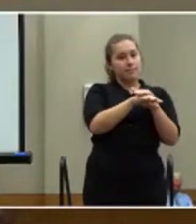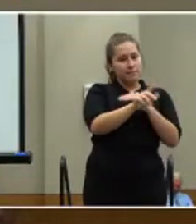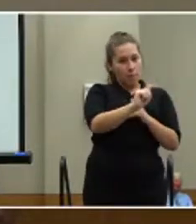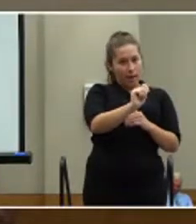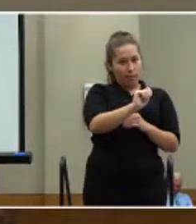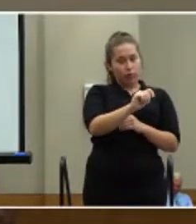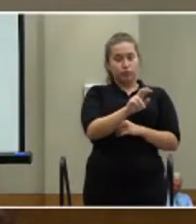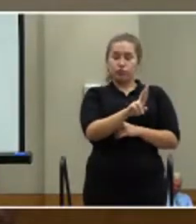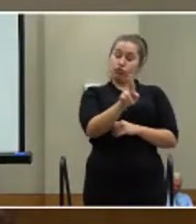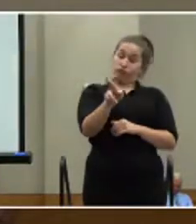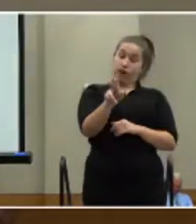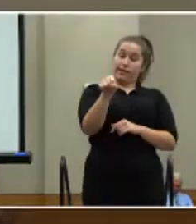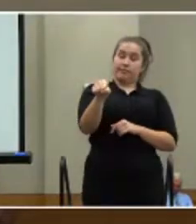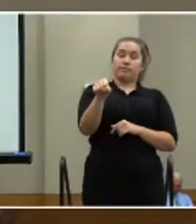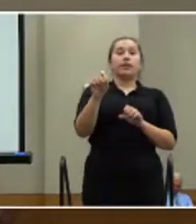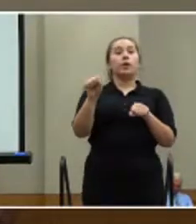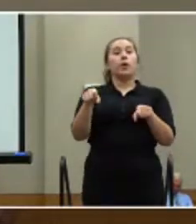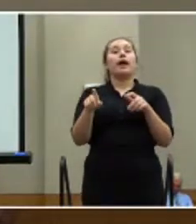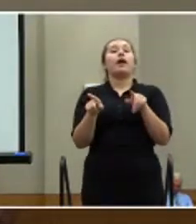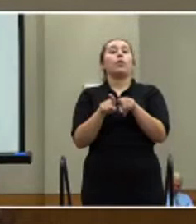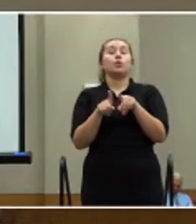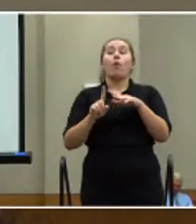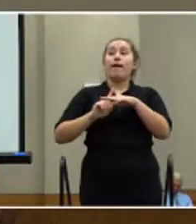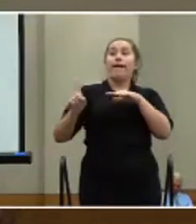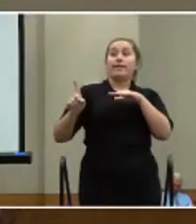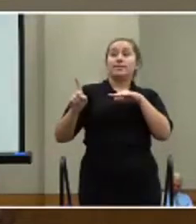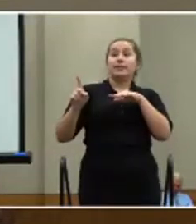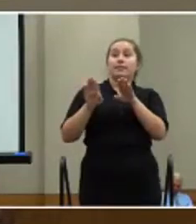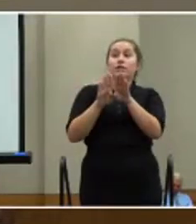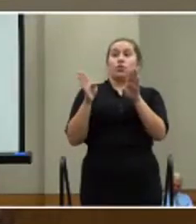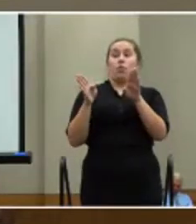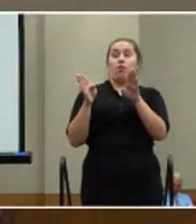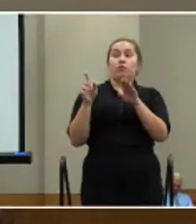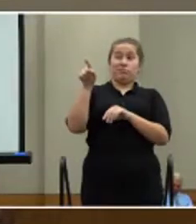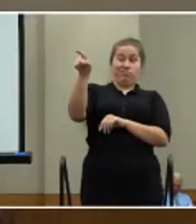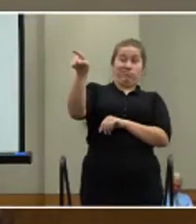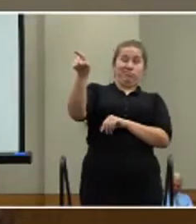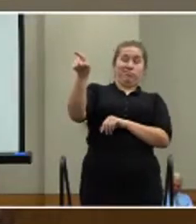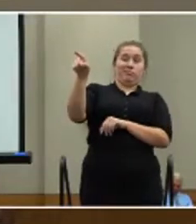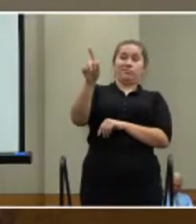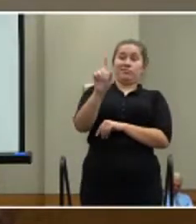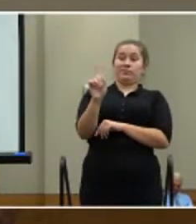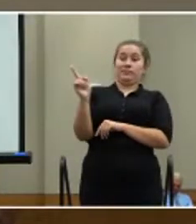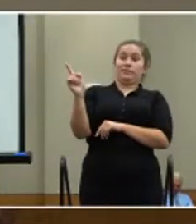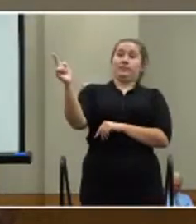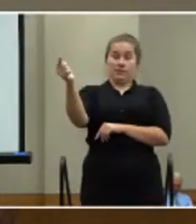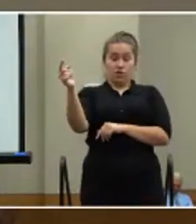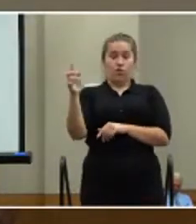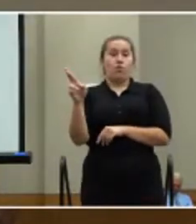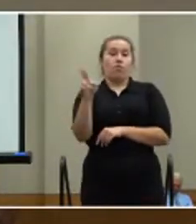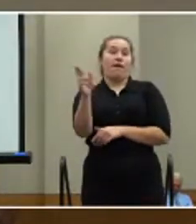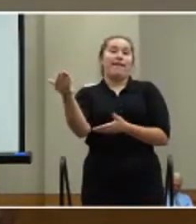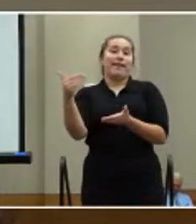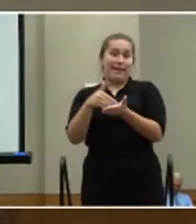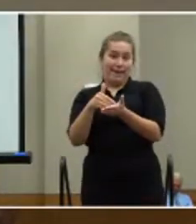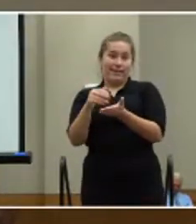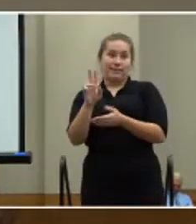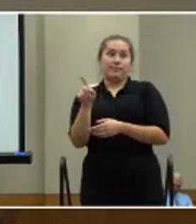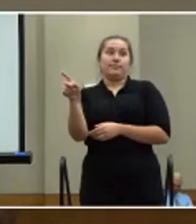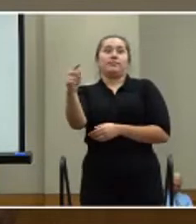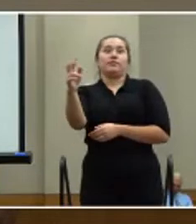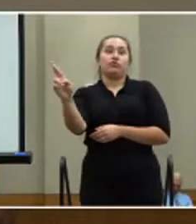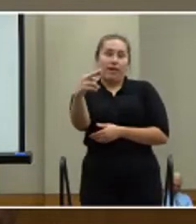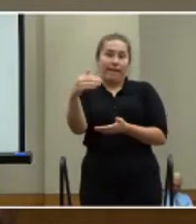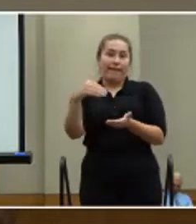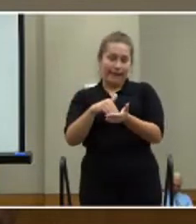right. You may also exit the room through the door on my right, turn right down the hallway, and then turn right again.